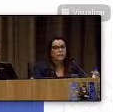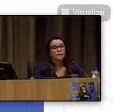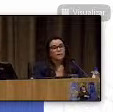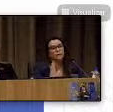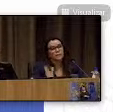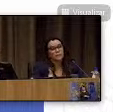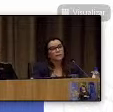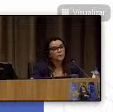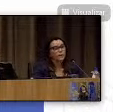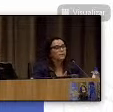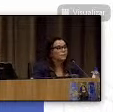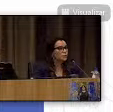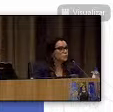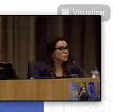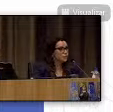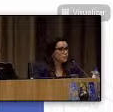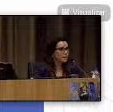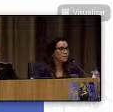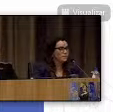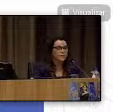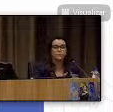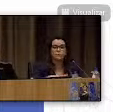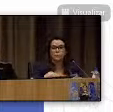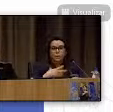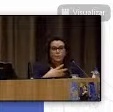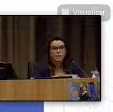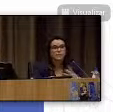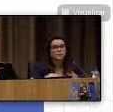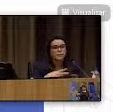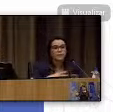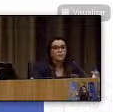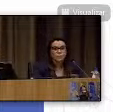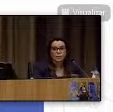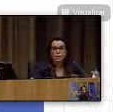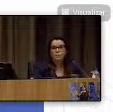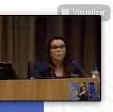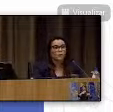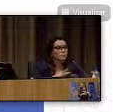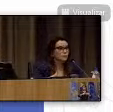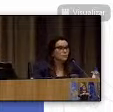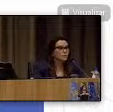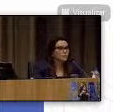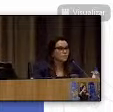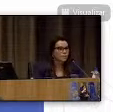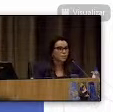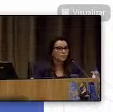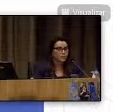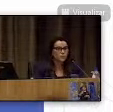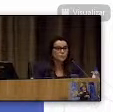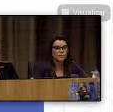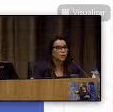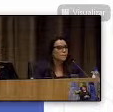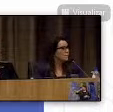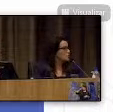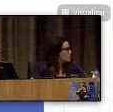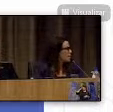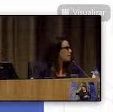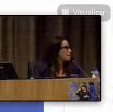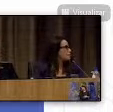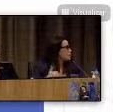COVID-19 beds, and the rest was for the ambulatory. So it was a